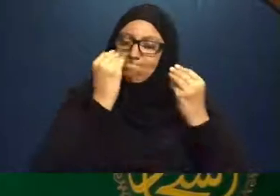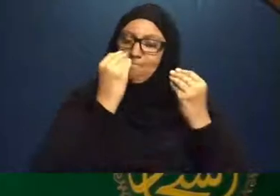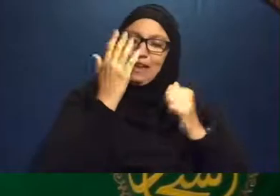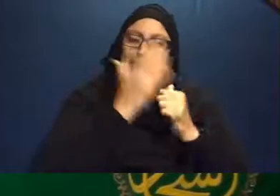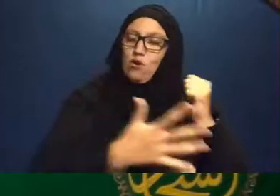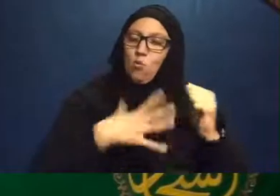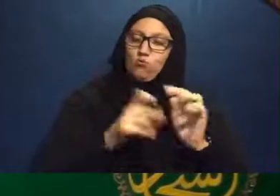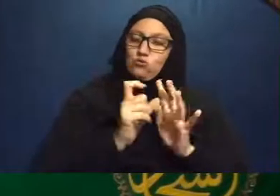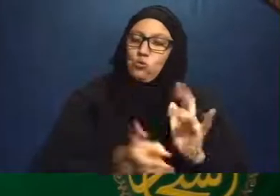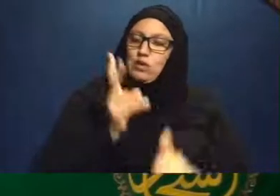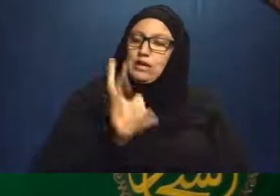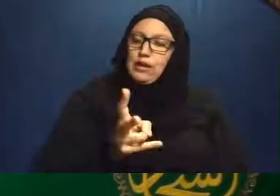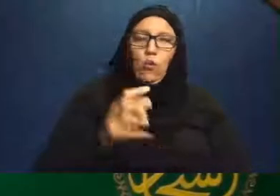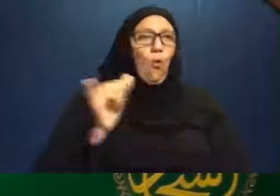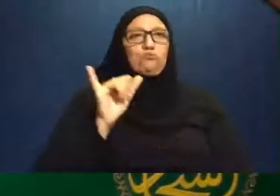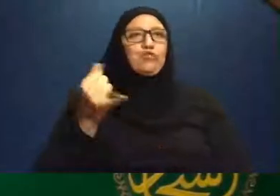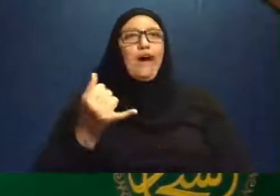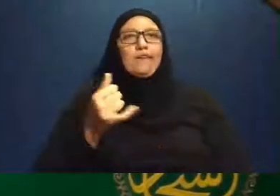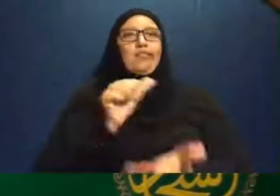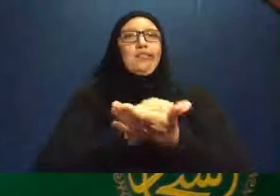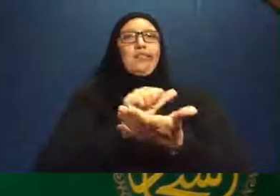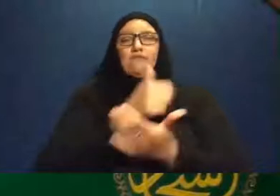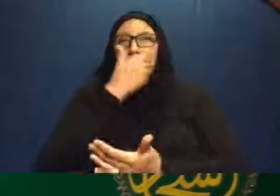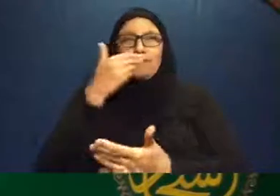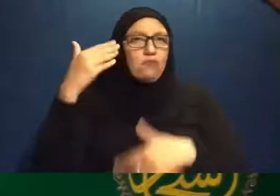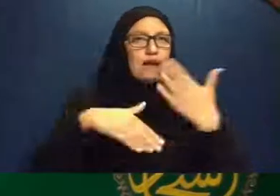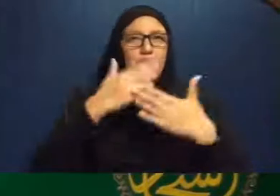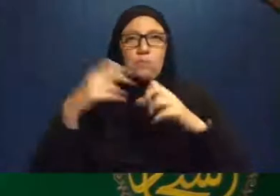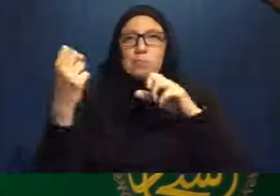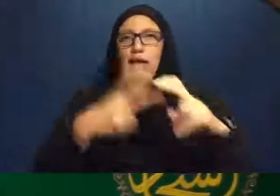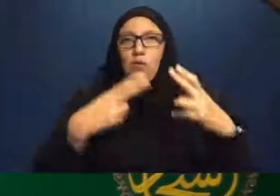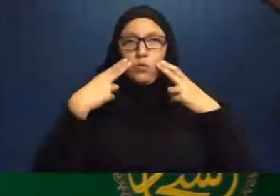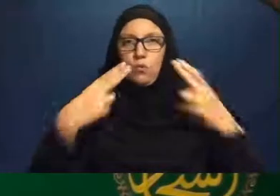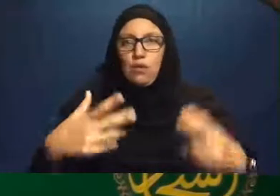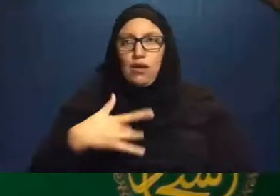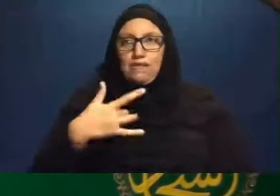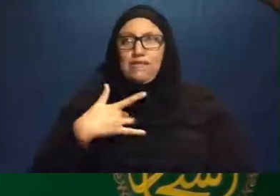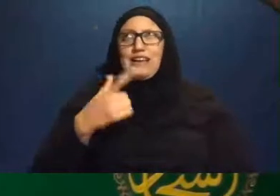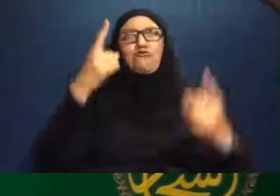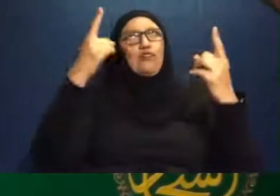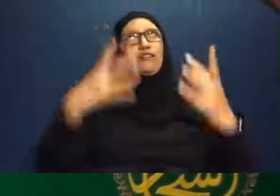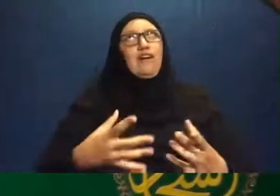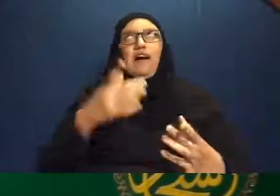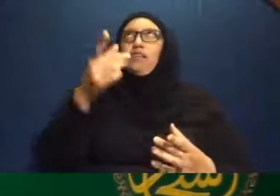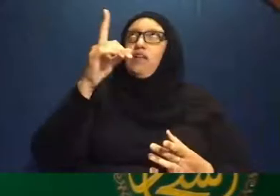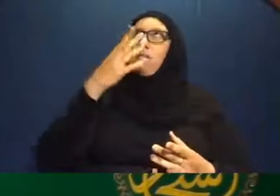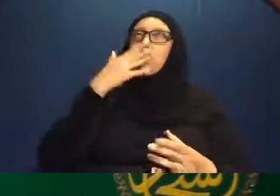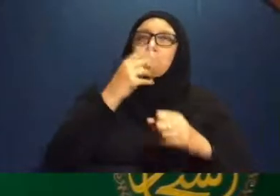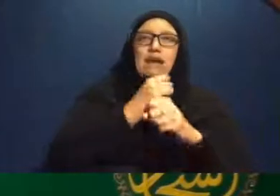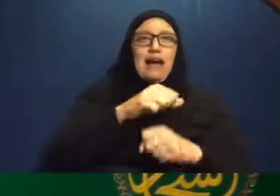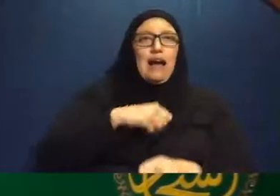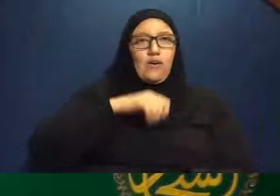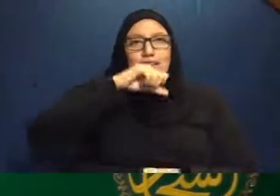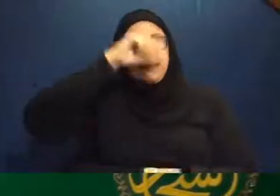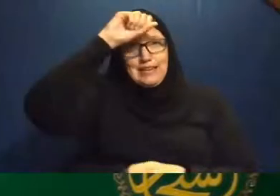Ramadan, was just a ritual routine, get it done and back to normal life. May Allah subhanahu wa ta'ala make our Eid, inshallah, on